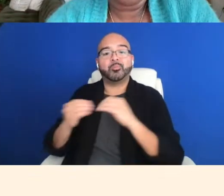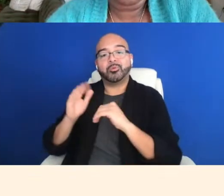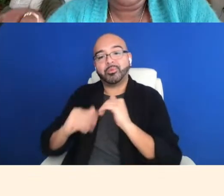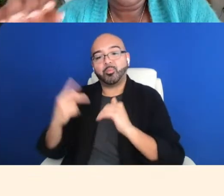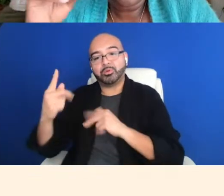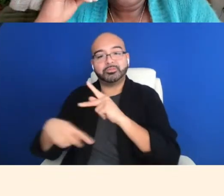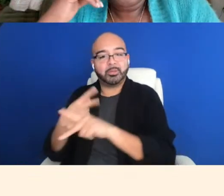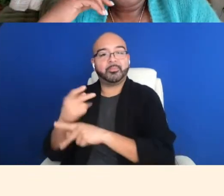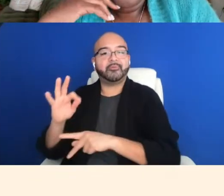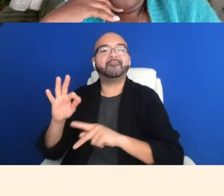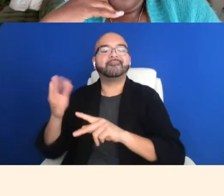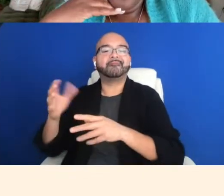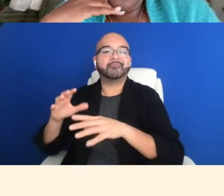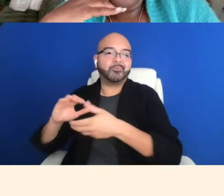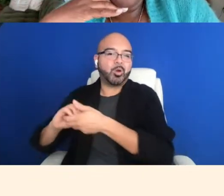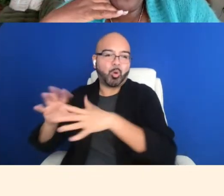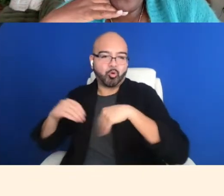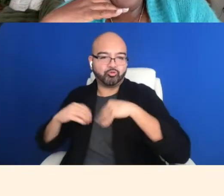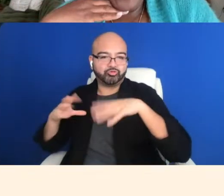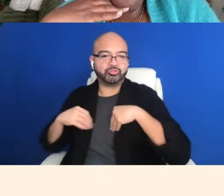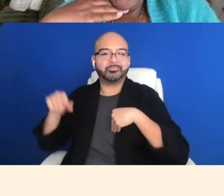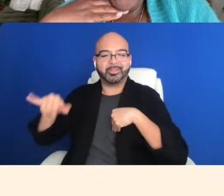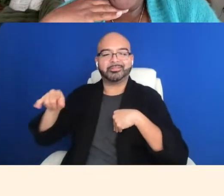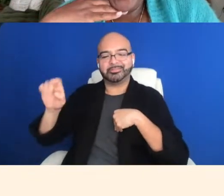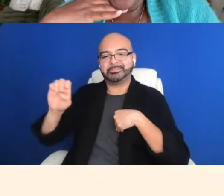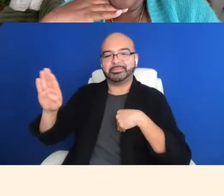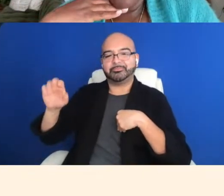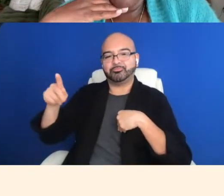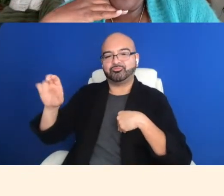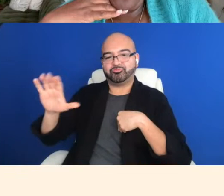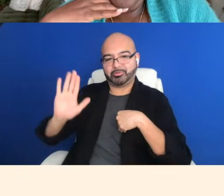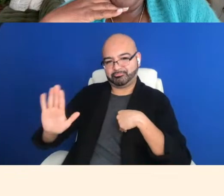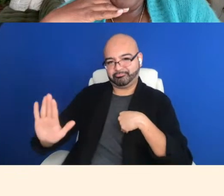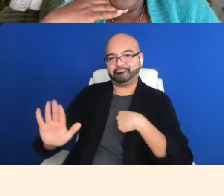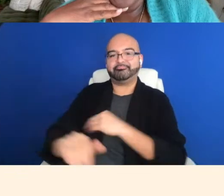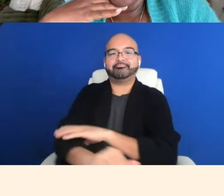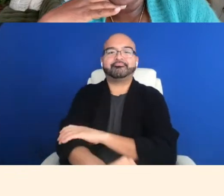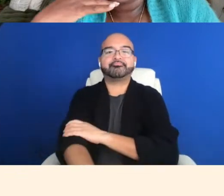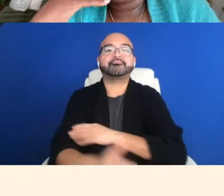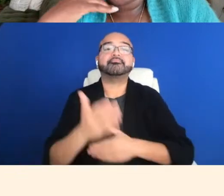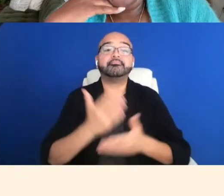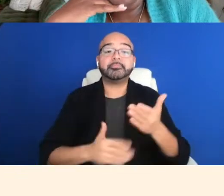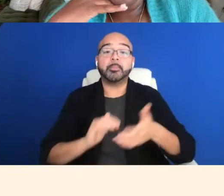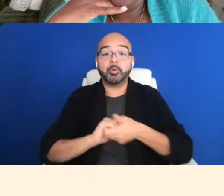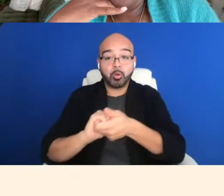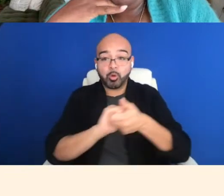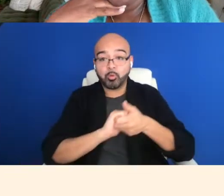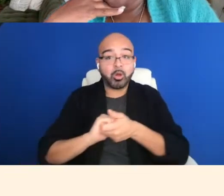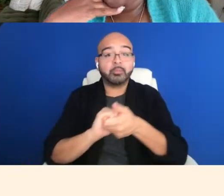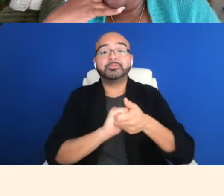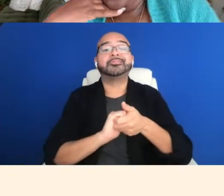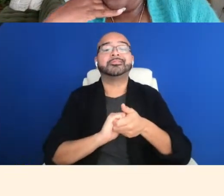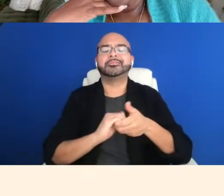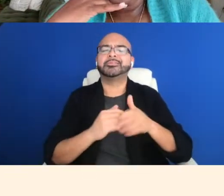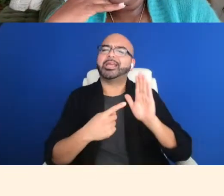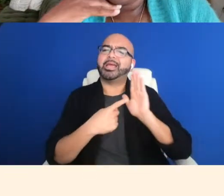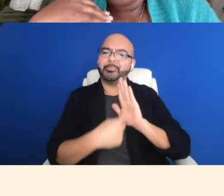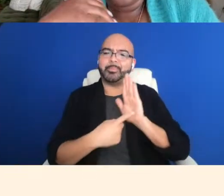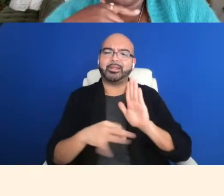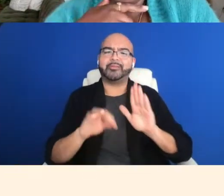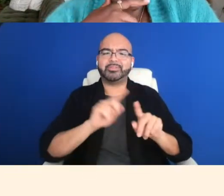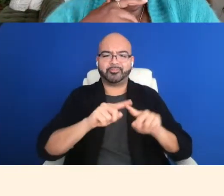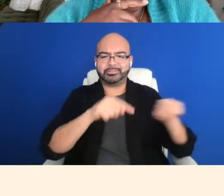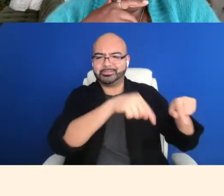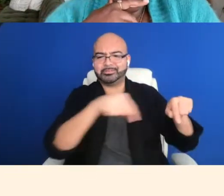EBPREC. There are some co-ops out there that are emblematic of these different kinds of cooperatives.